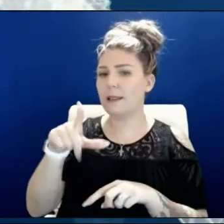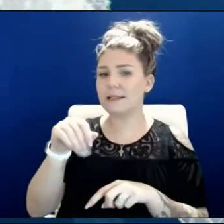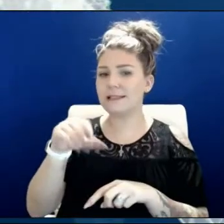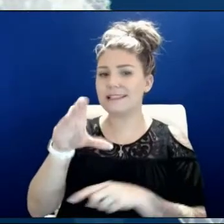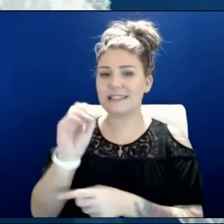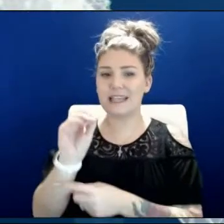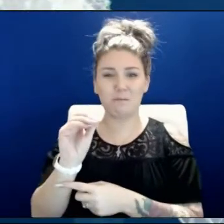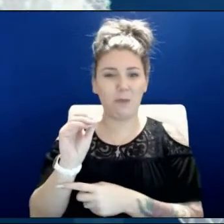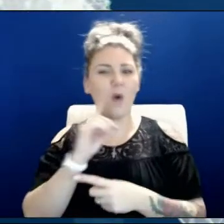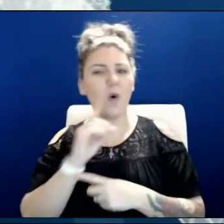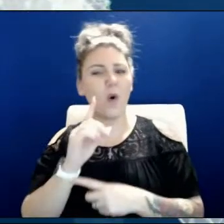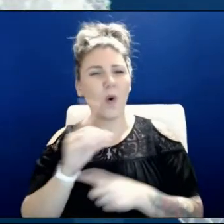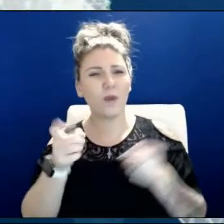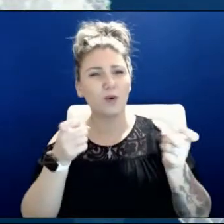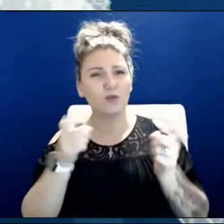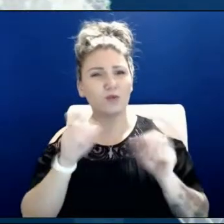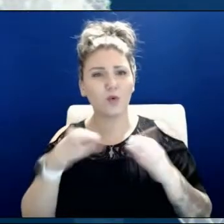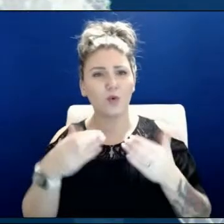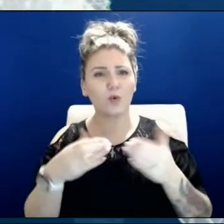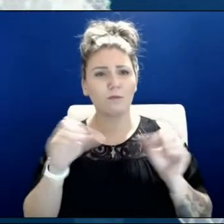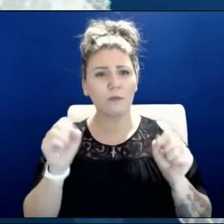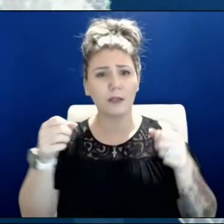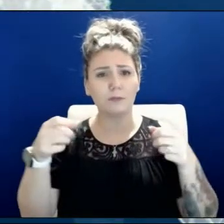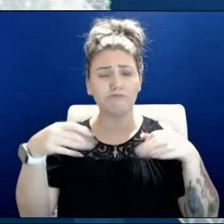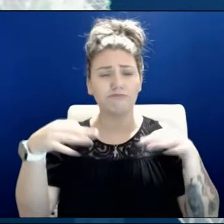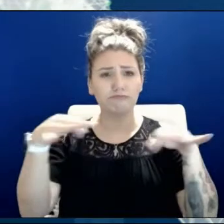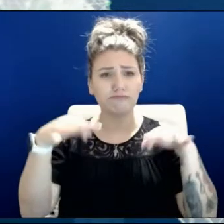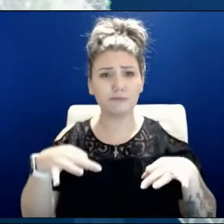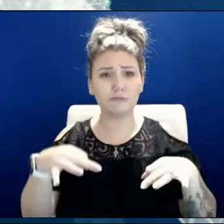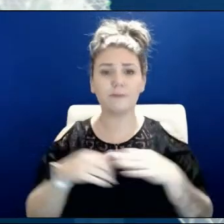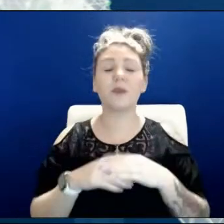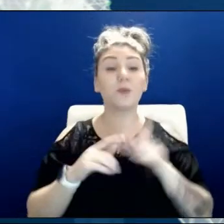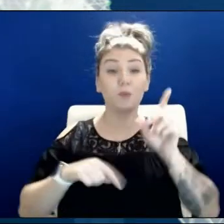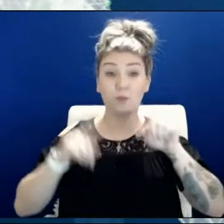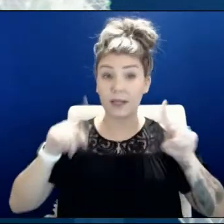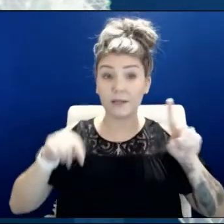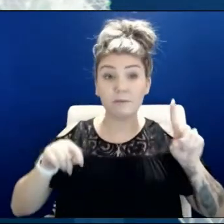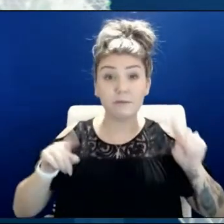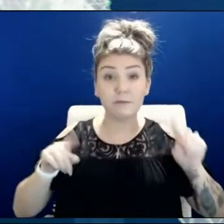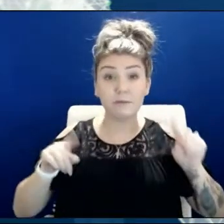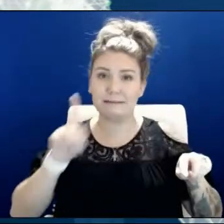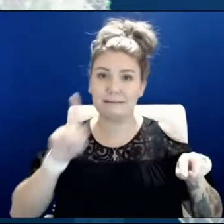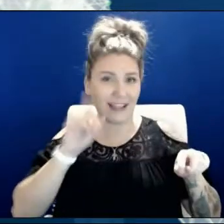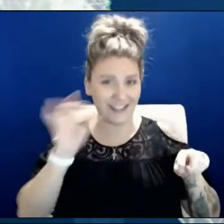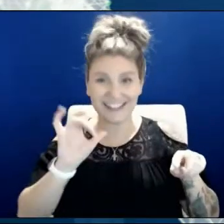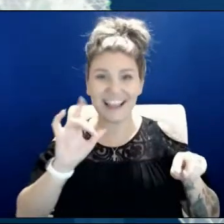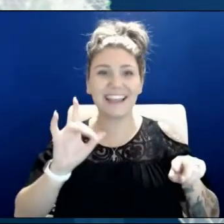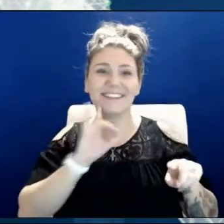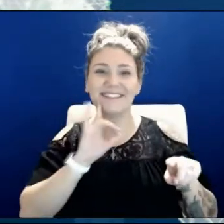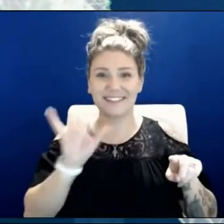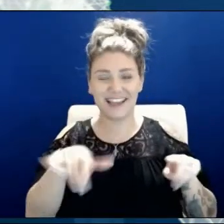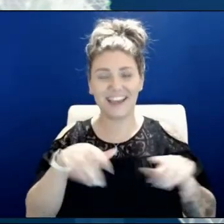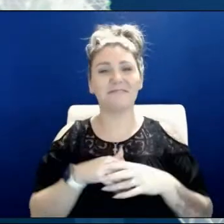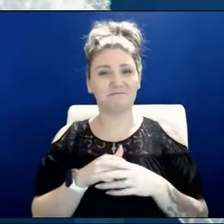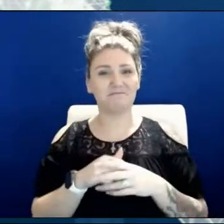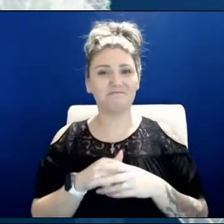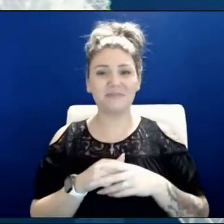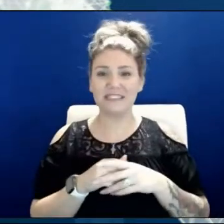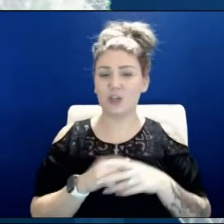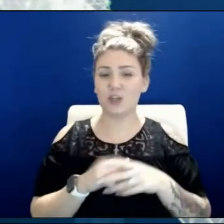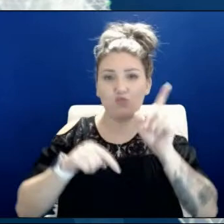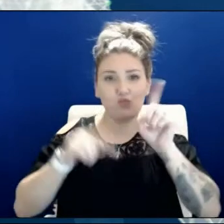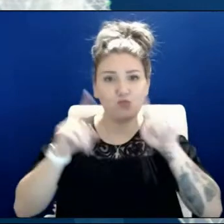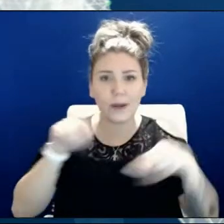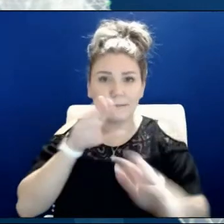those. Yeah, so randomization is really just like it sounds. It's basically using a random approach to